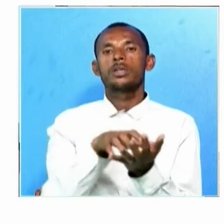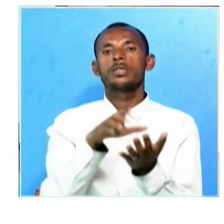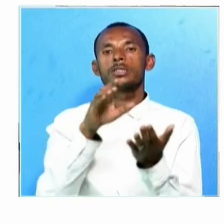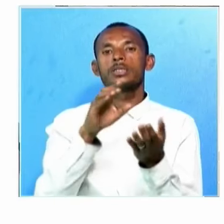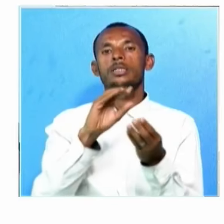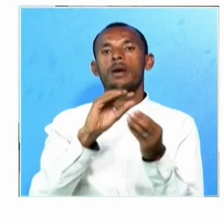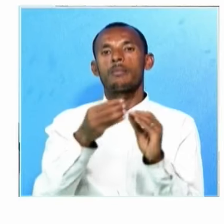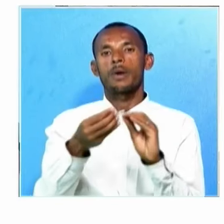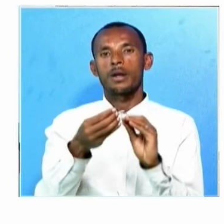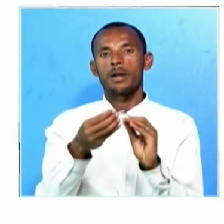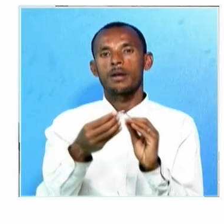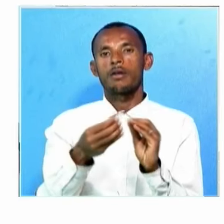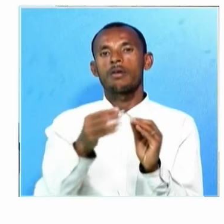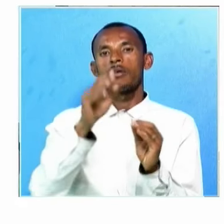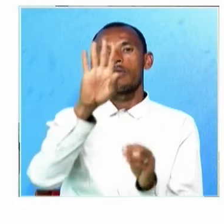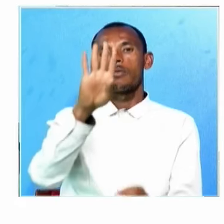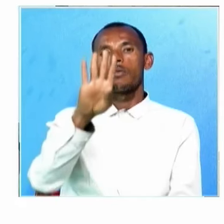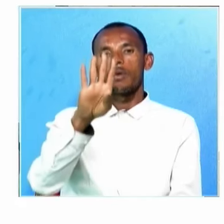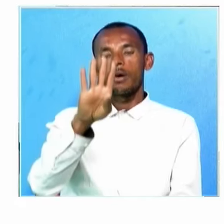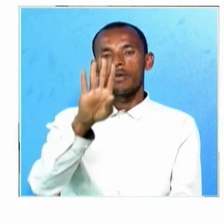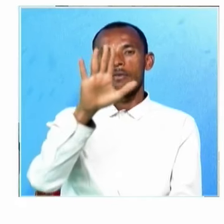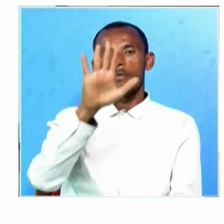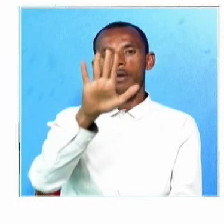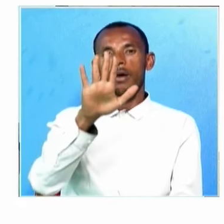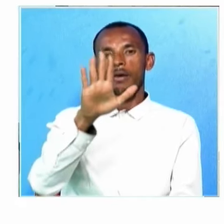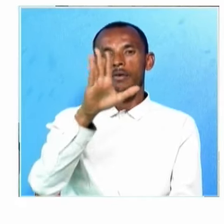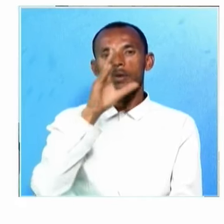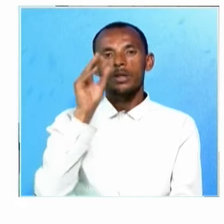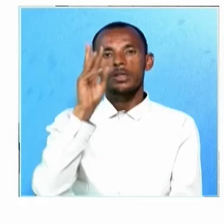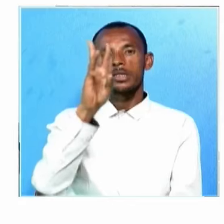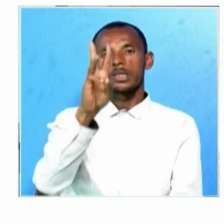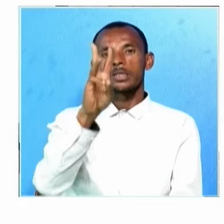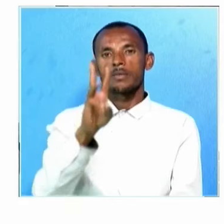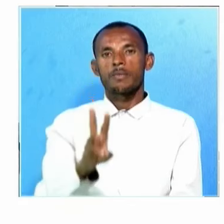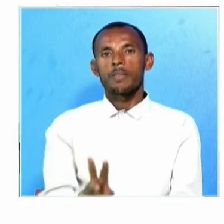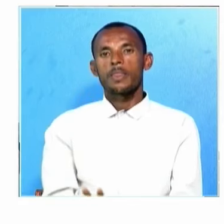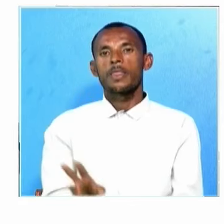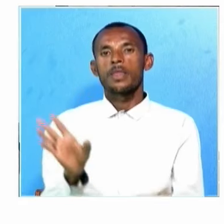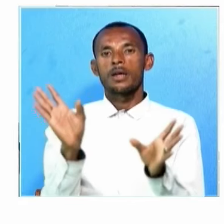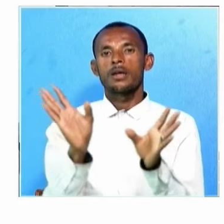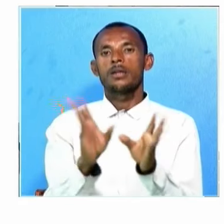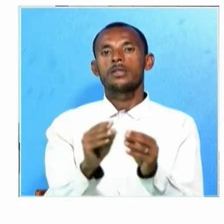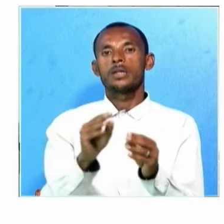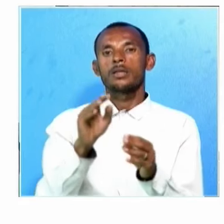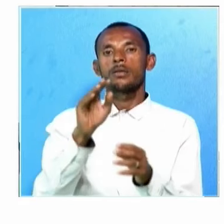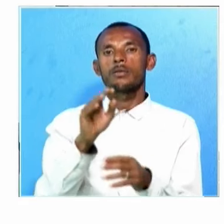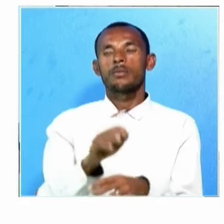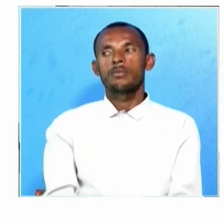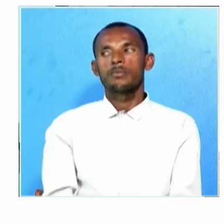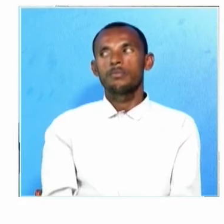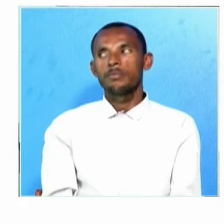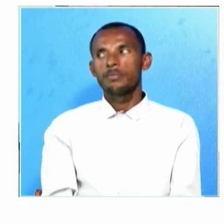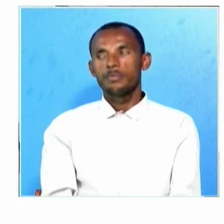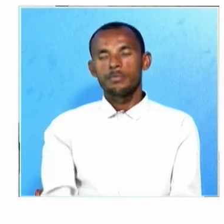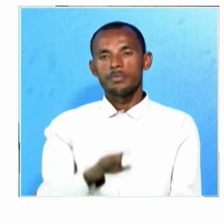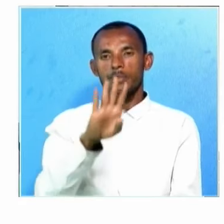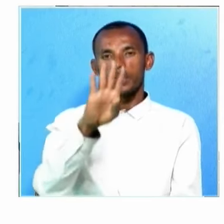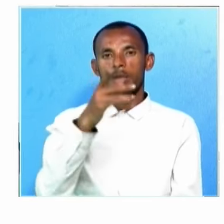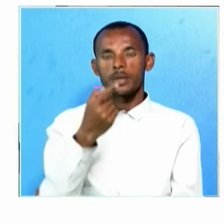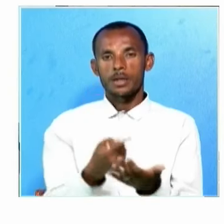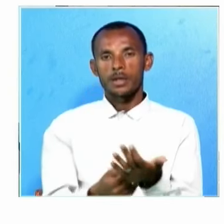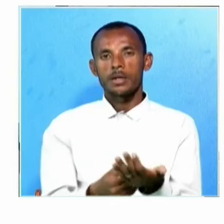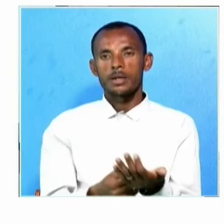numbers 4, 5, and 6. And set B